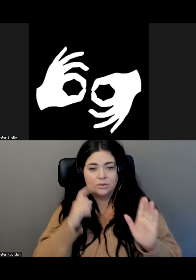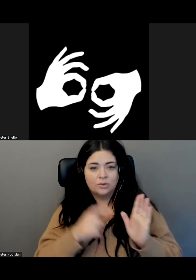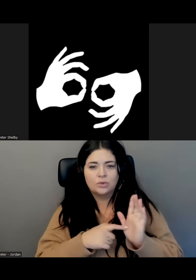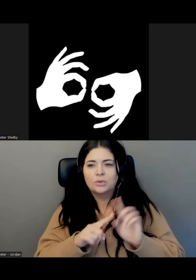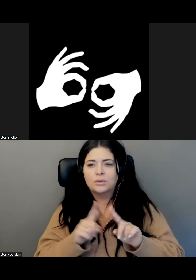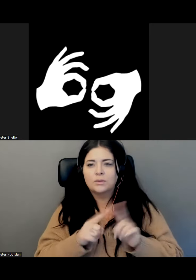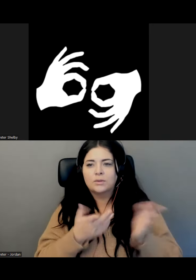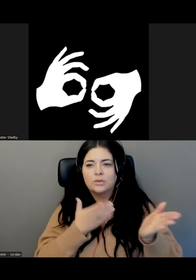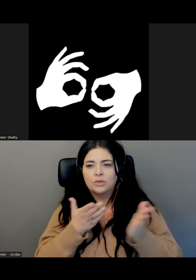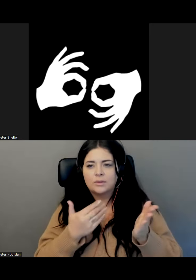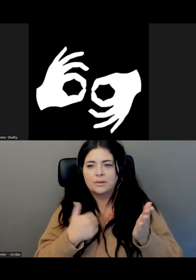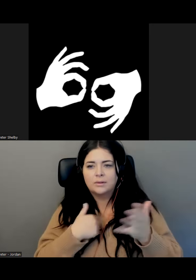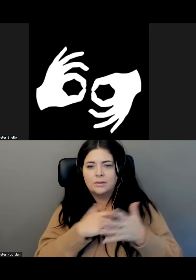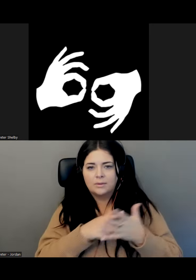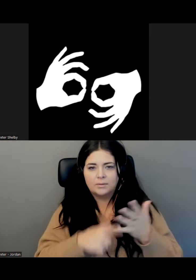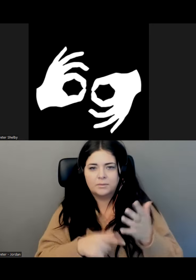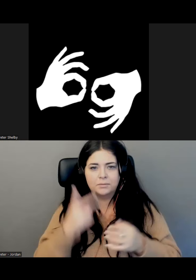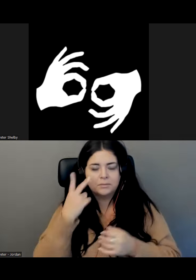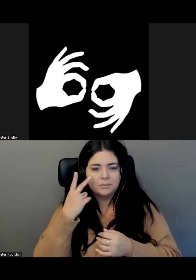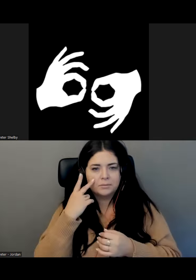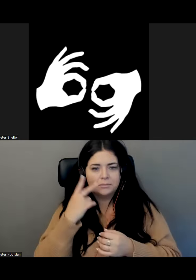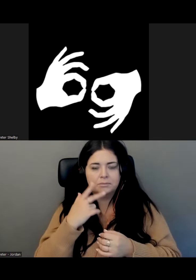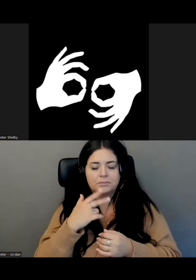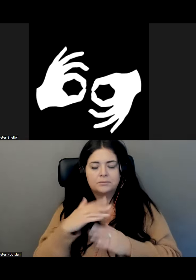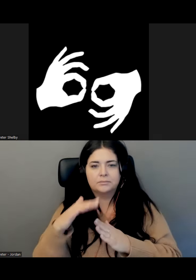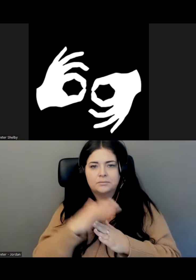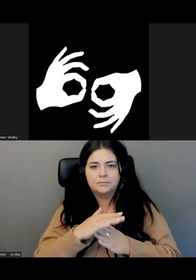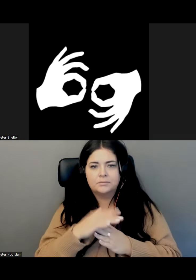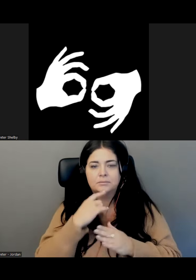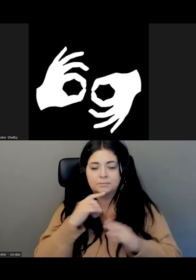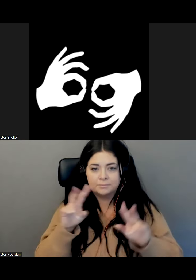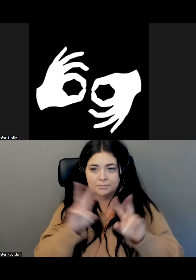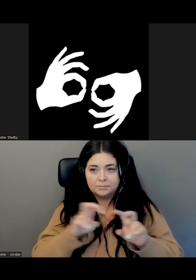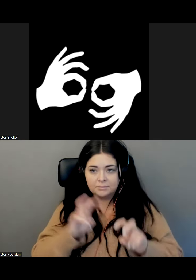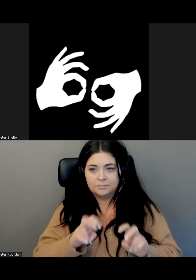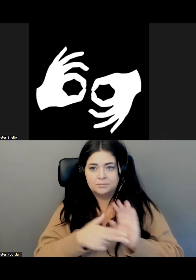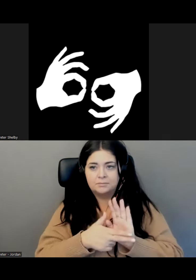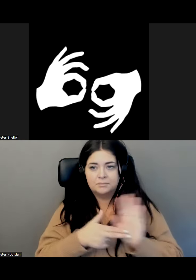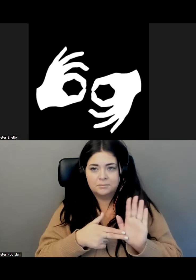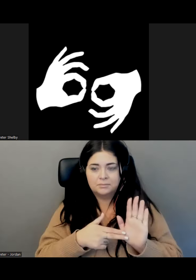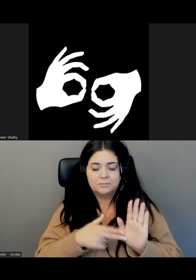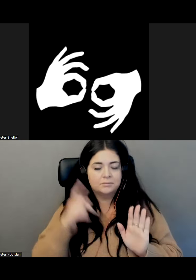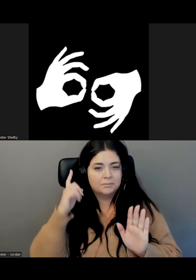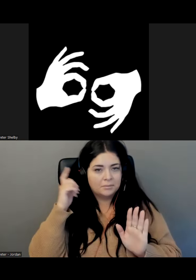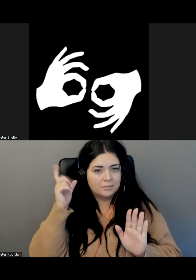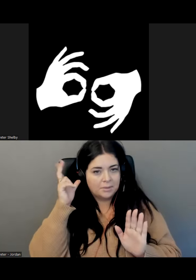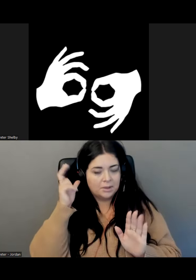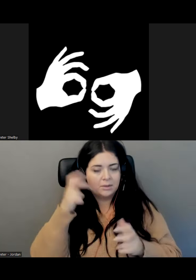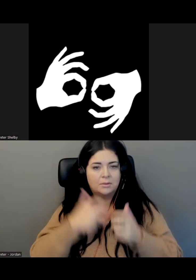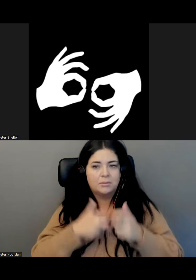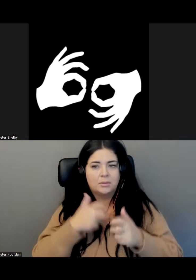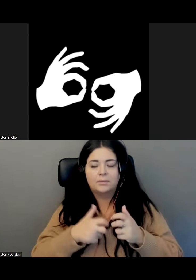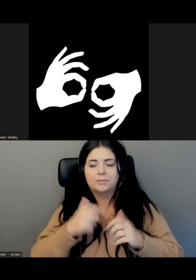on. So right at the top, you can see we do assess and diagnose hearing and balance issues. I think